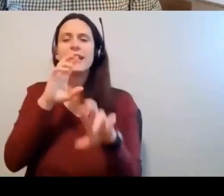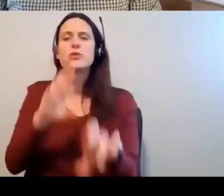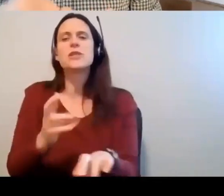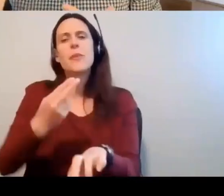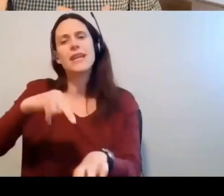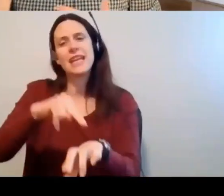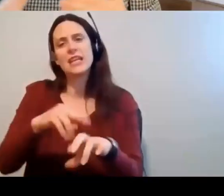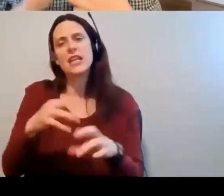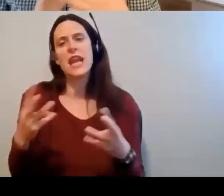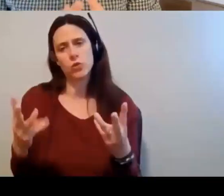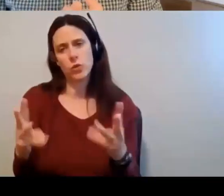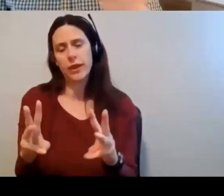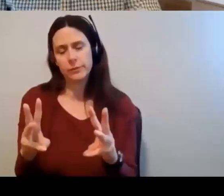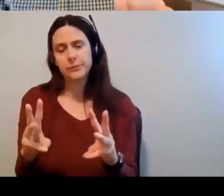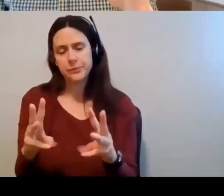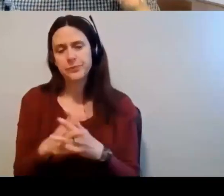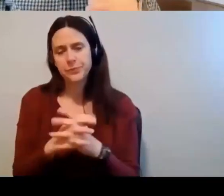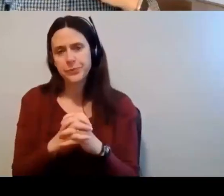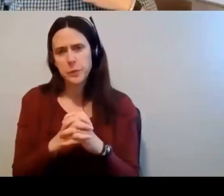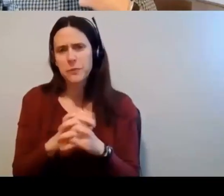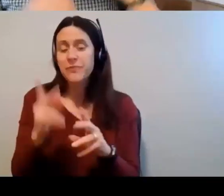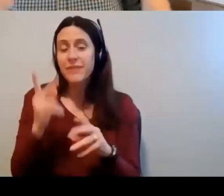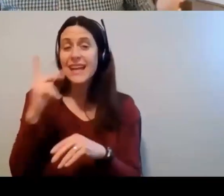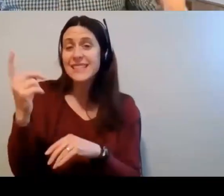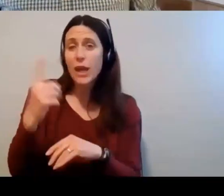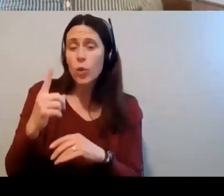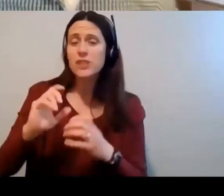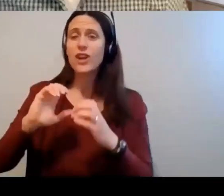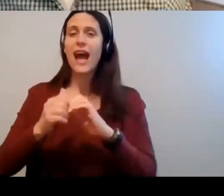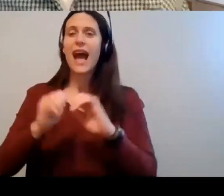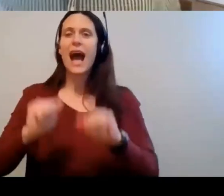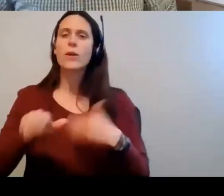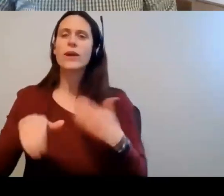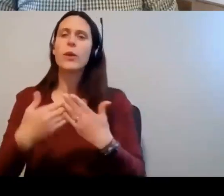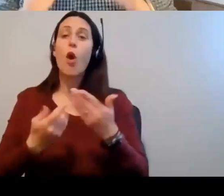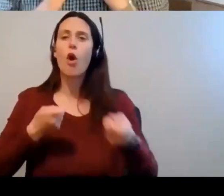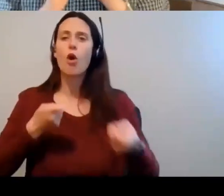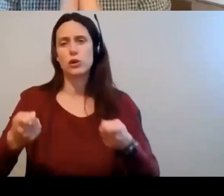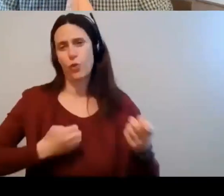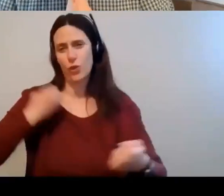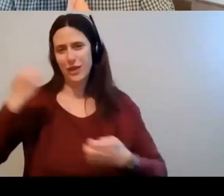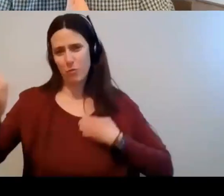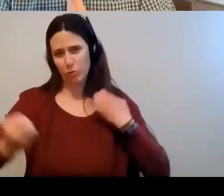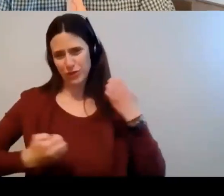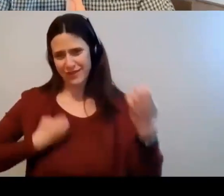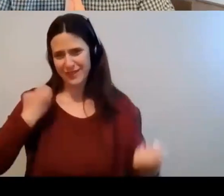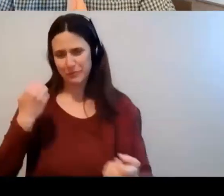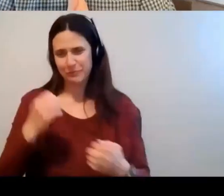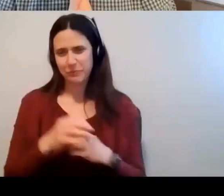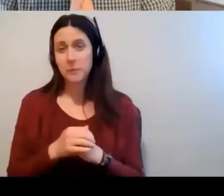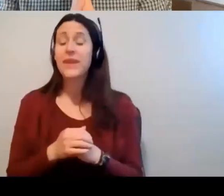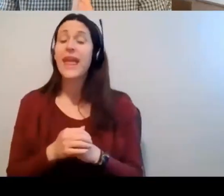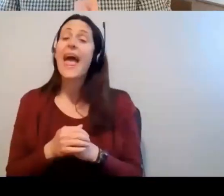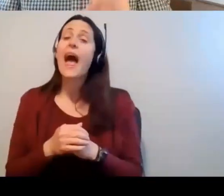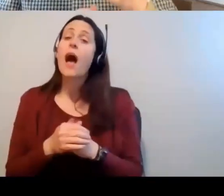way, right? So I see a question here. How can we all control our emotions? Well, what we hope is that as we age past